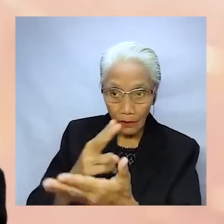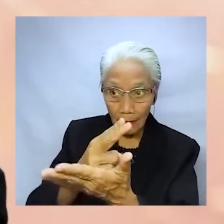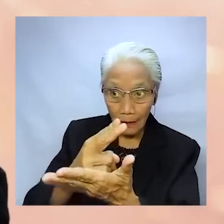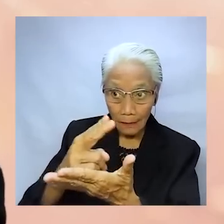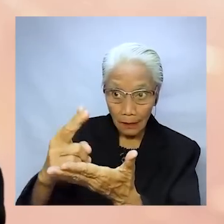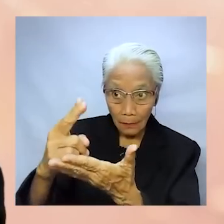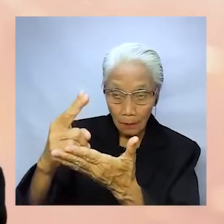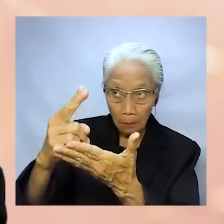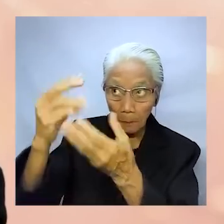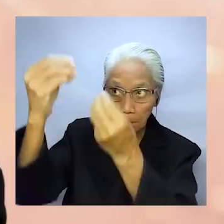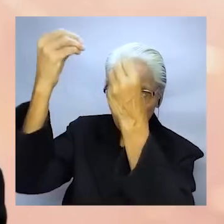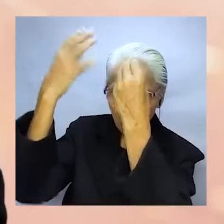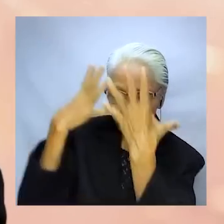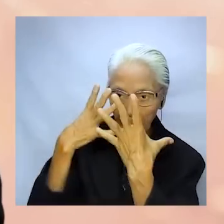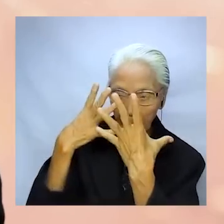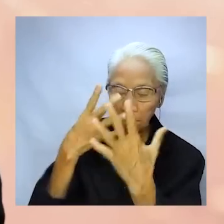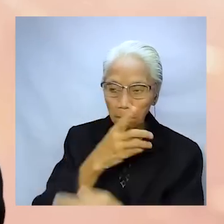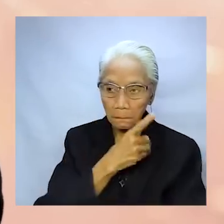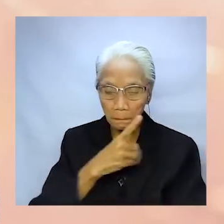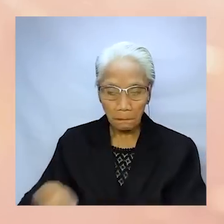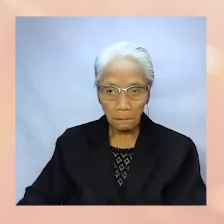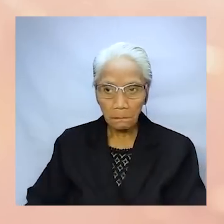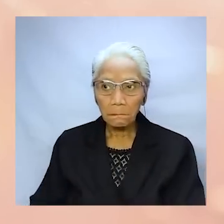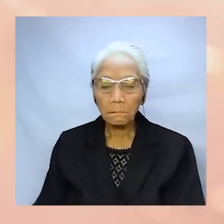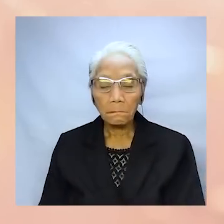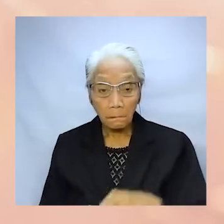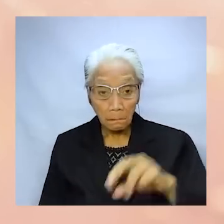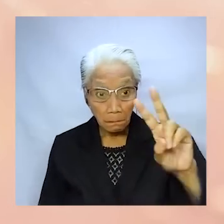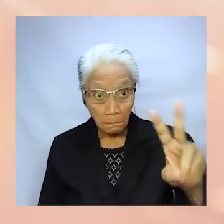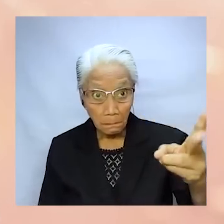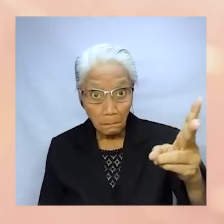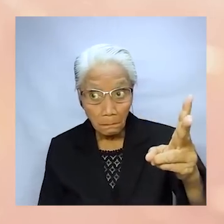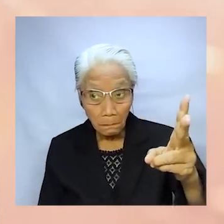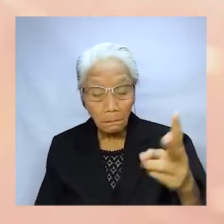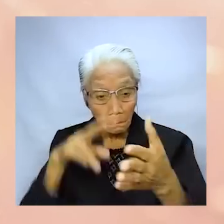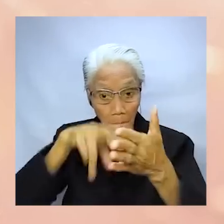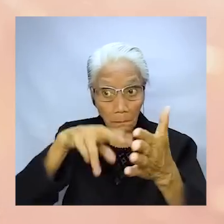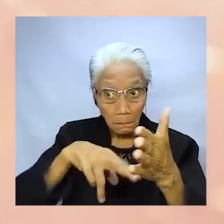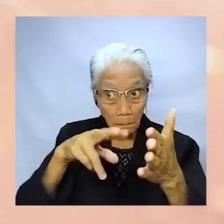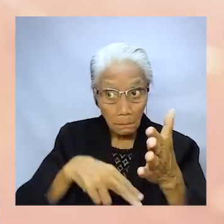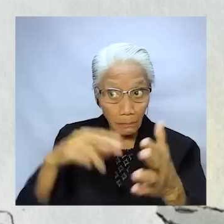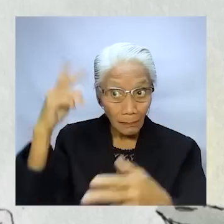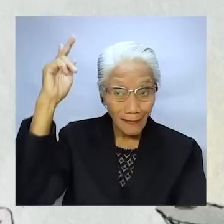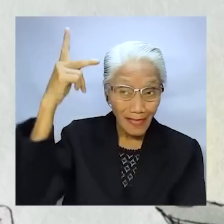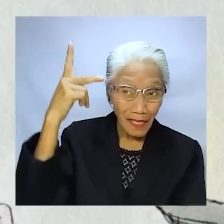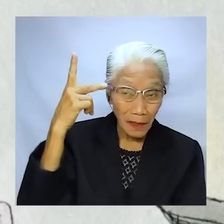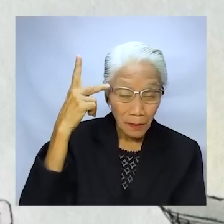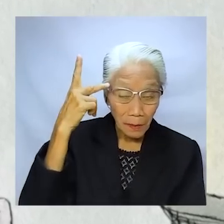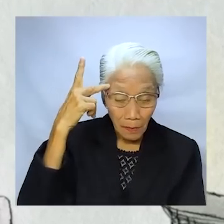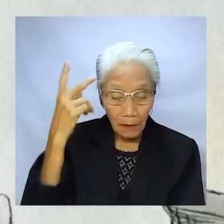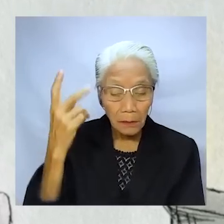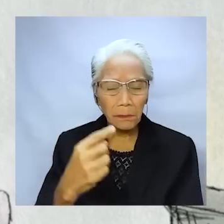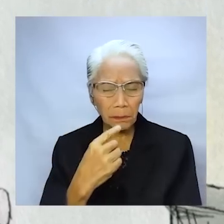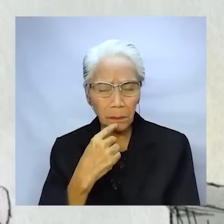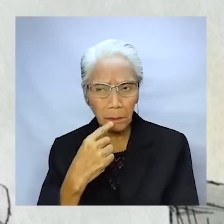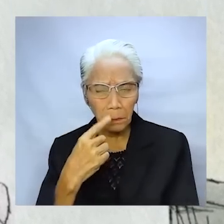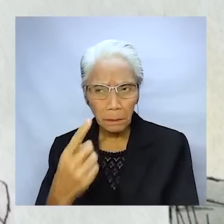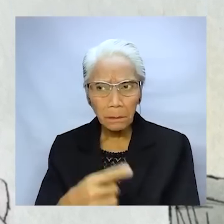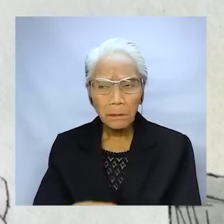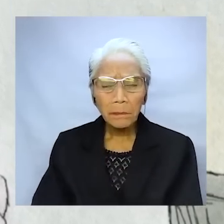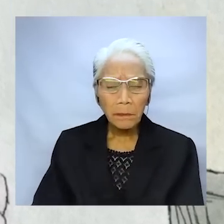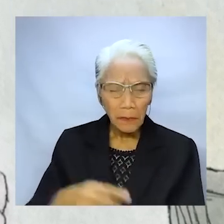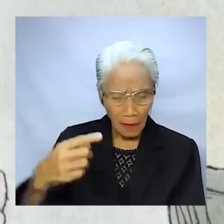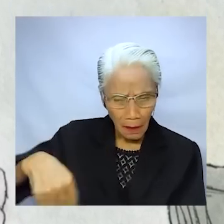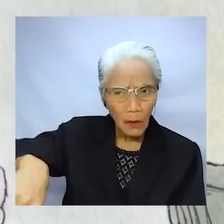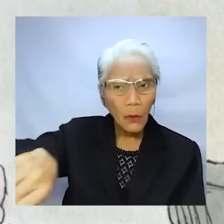In the second reading, St. Paul tells us through the letter to the Ephesians that we